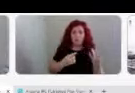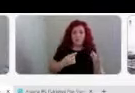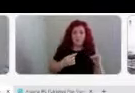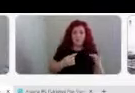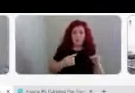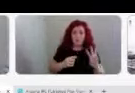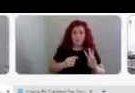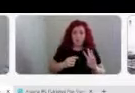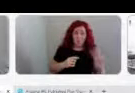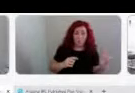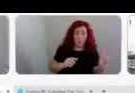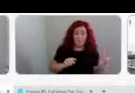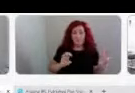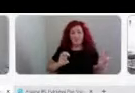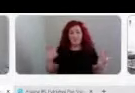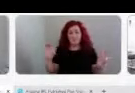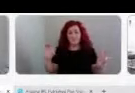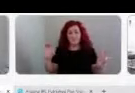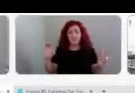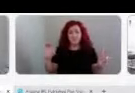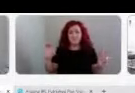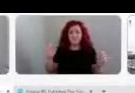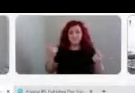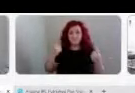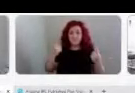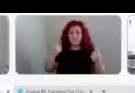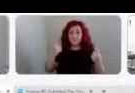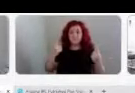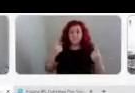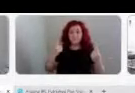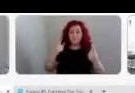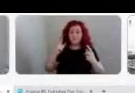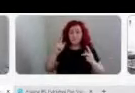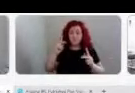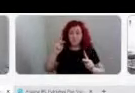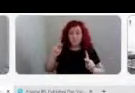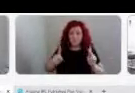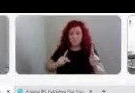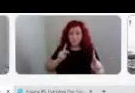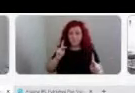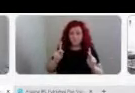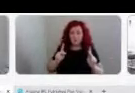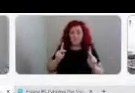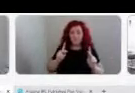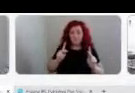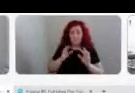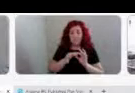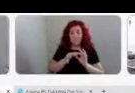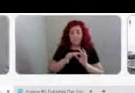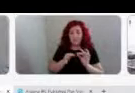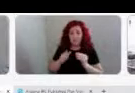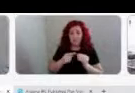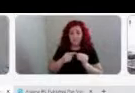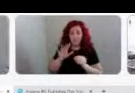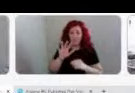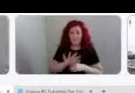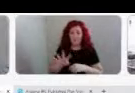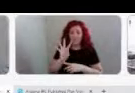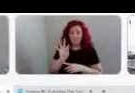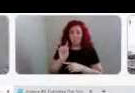district 17 east and as people mentioned they're about 40 minutes apart as many people have